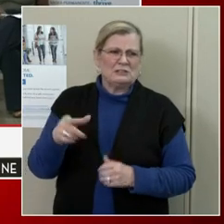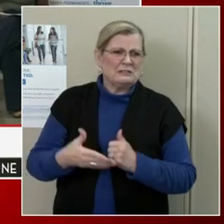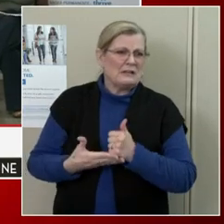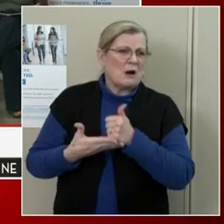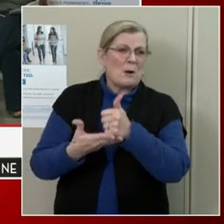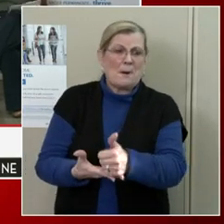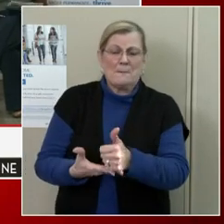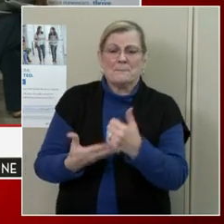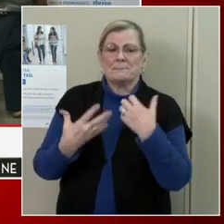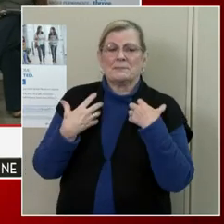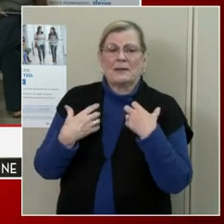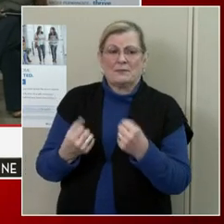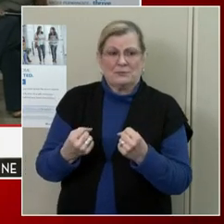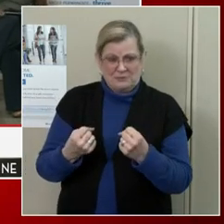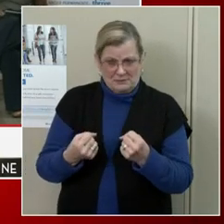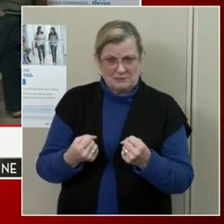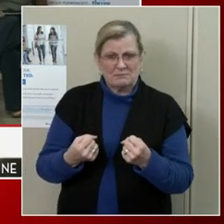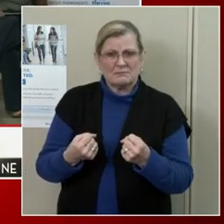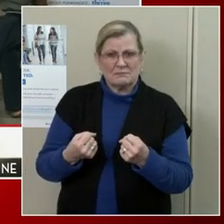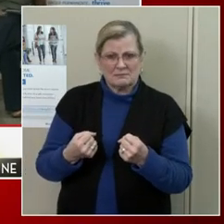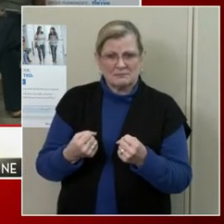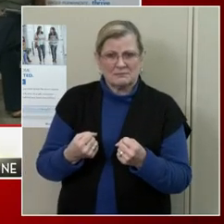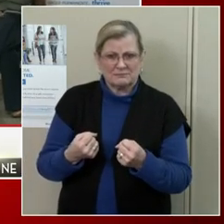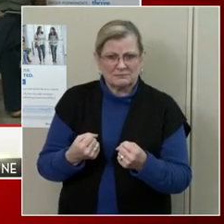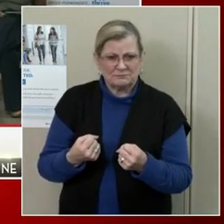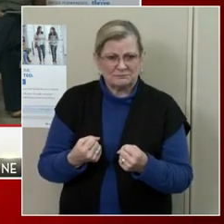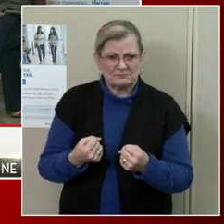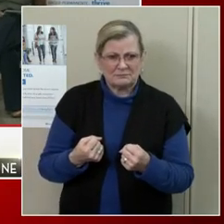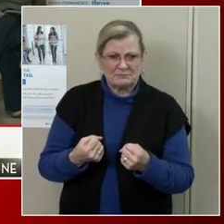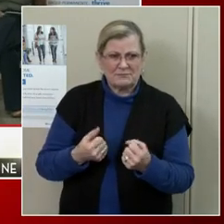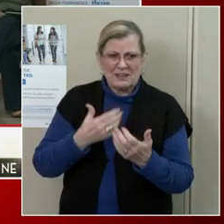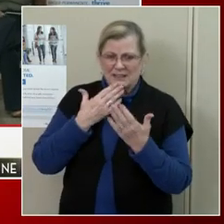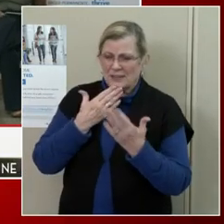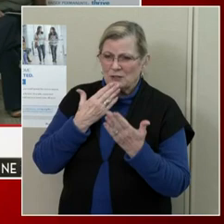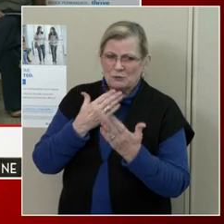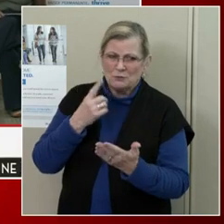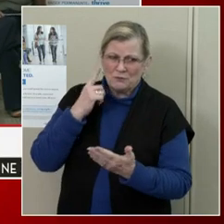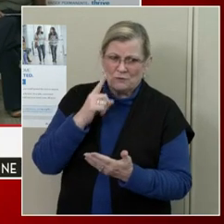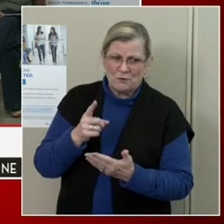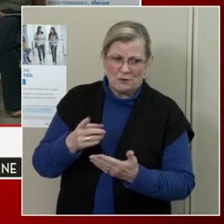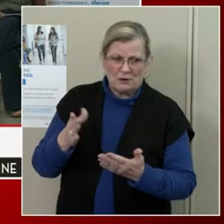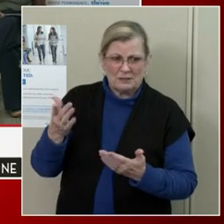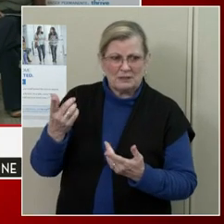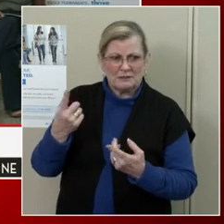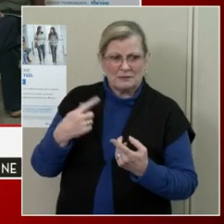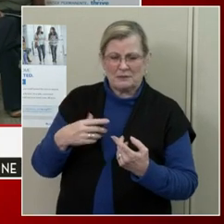her and thank her for agreeing to be publicly vaccinated here at Kaiser Permanente.